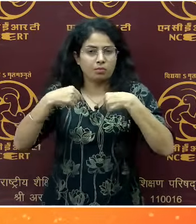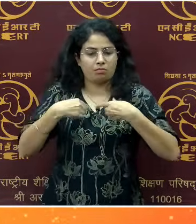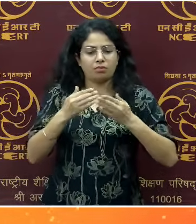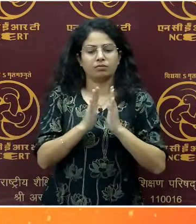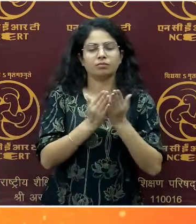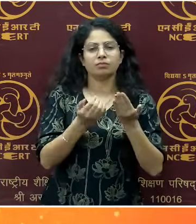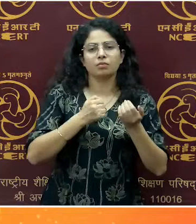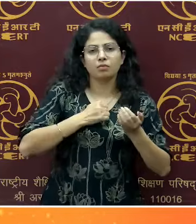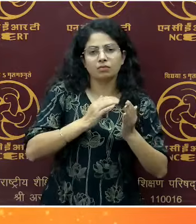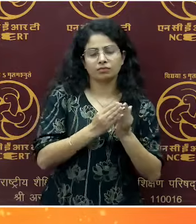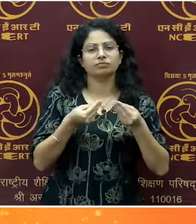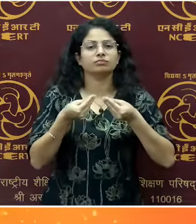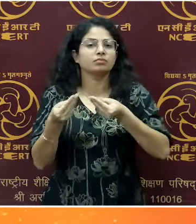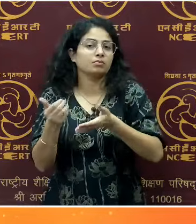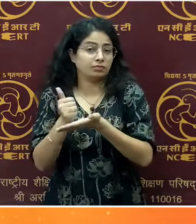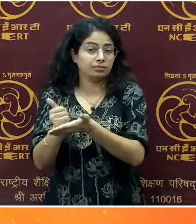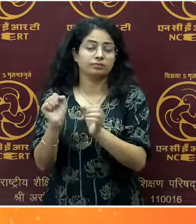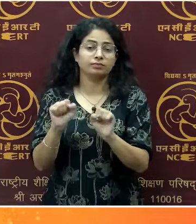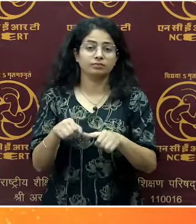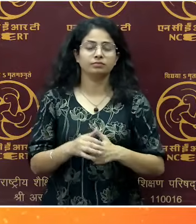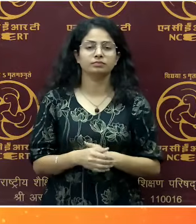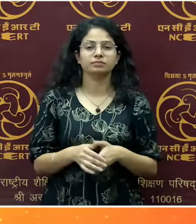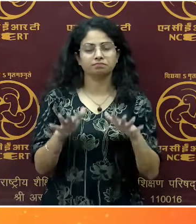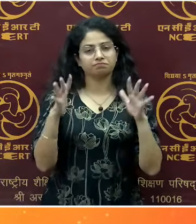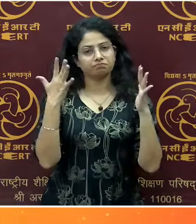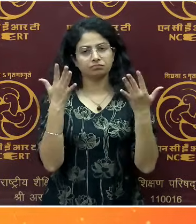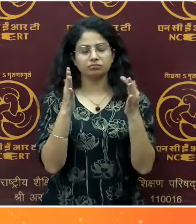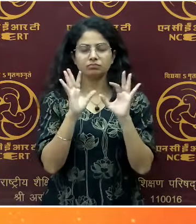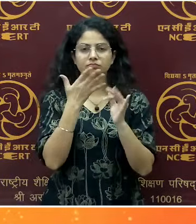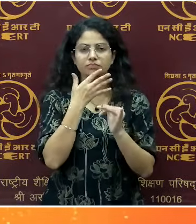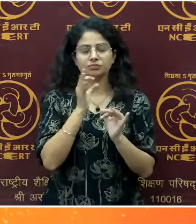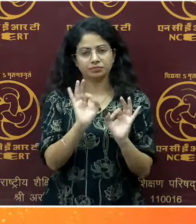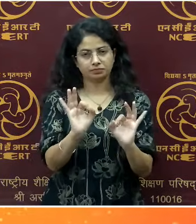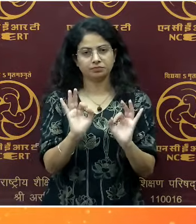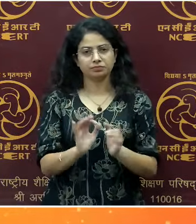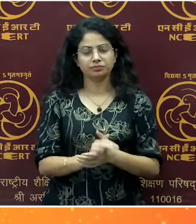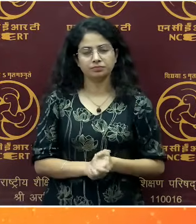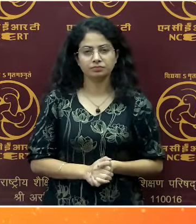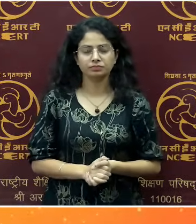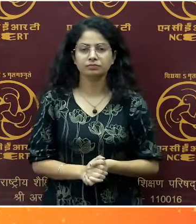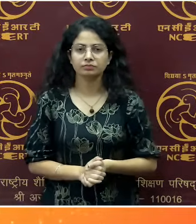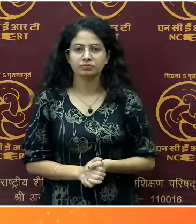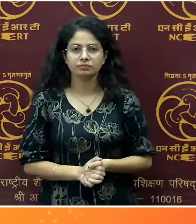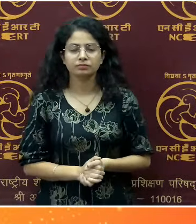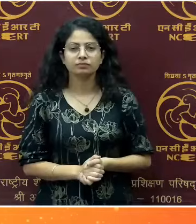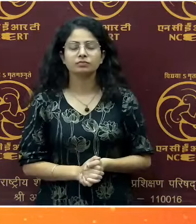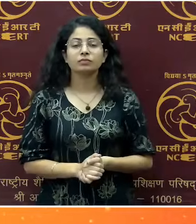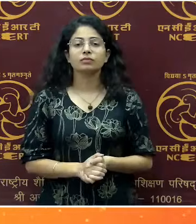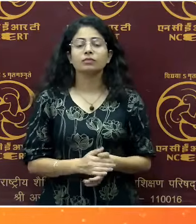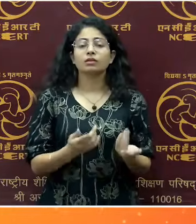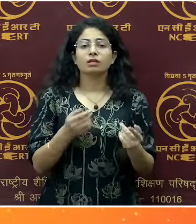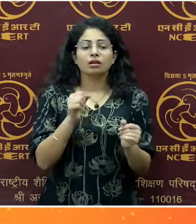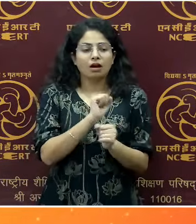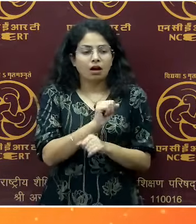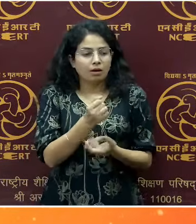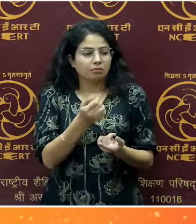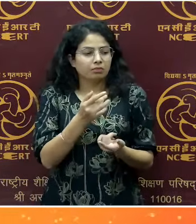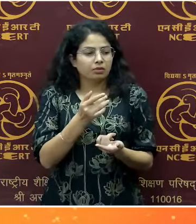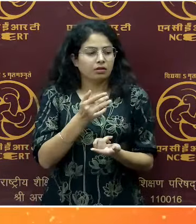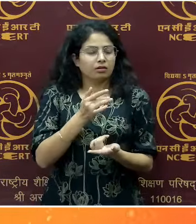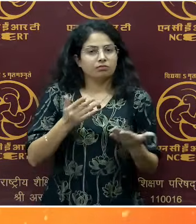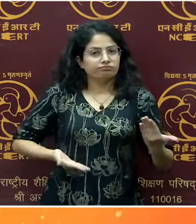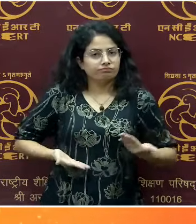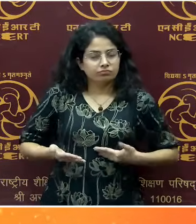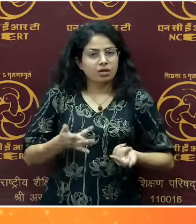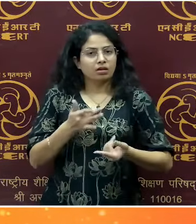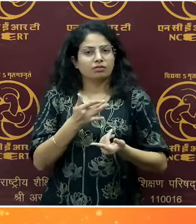the assignments. I helped her out. Wow, that's such a nice gesture from you and you have displayed your kindness here. Yeah.